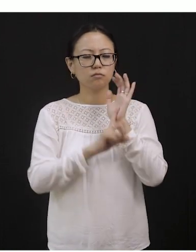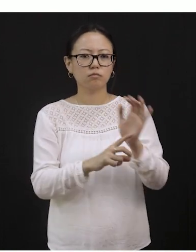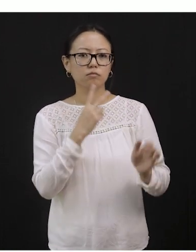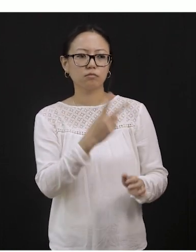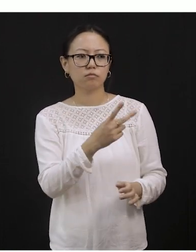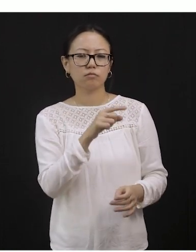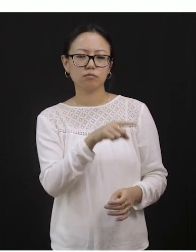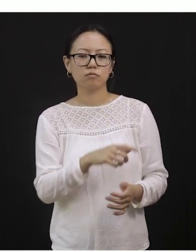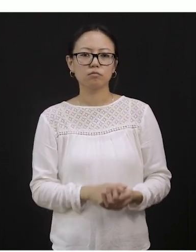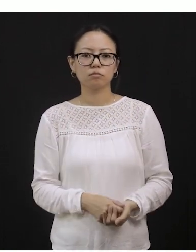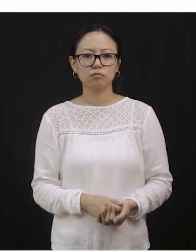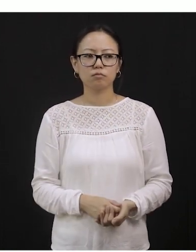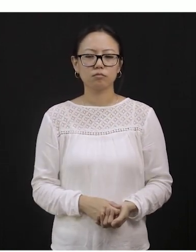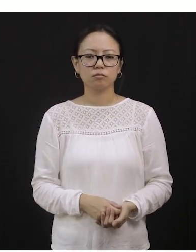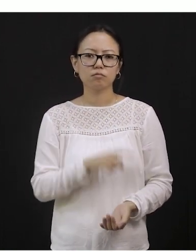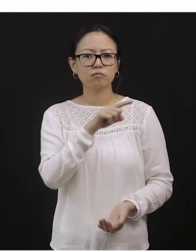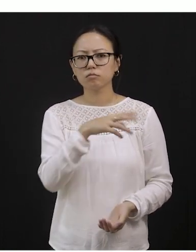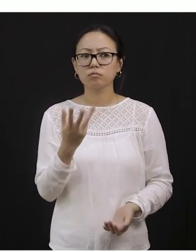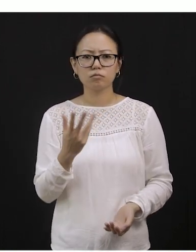character, and this is